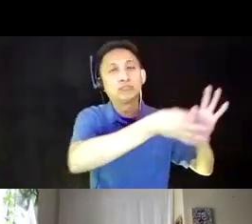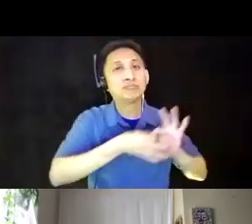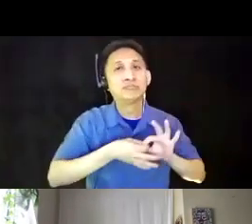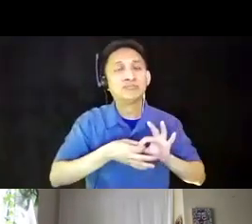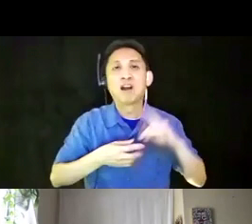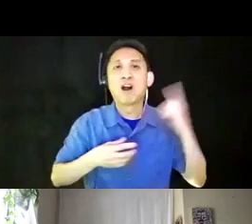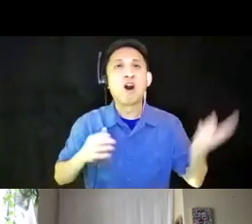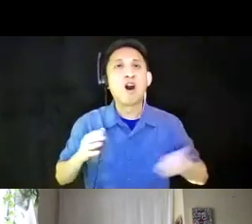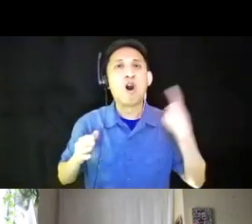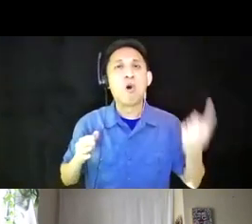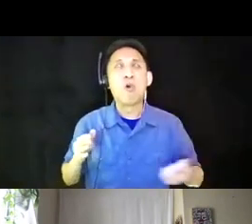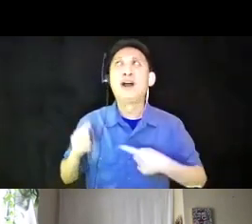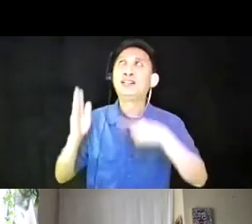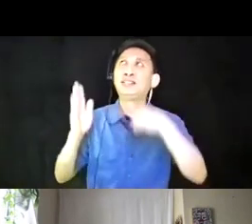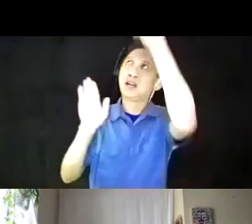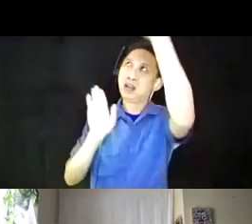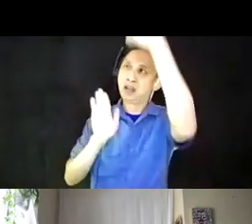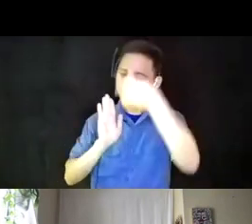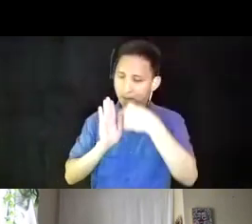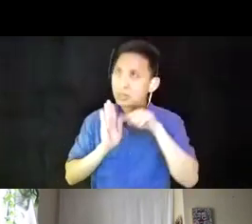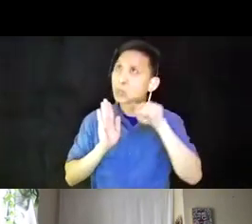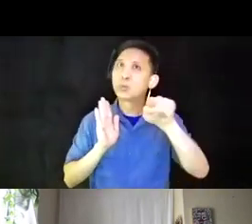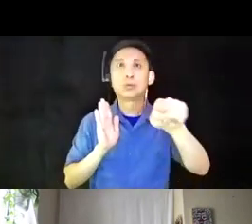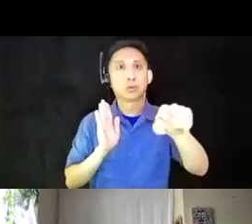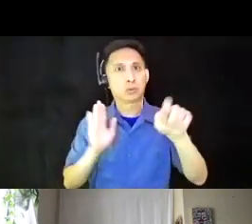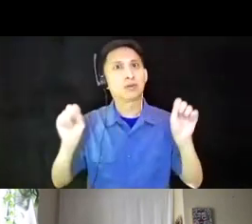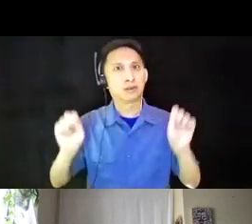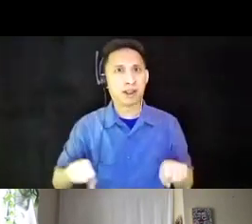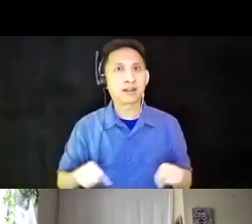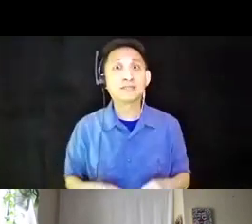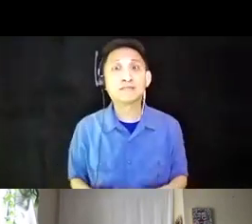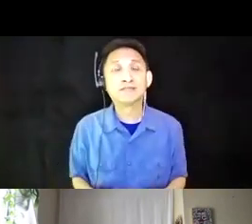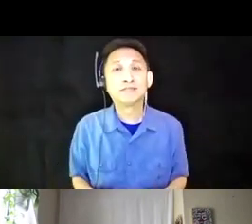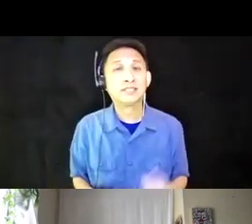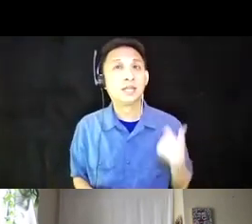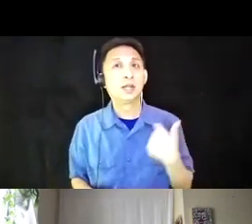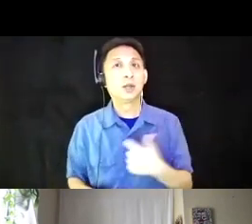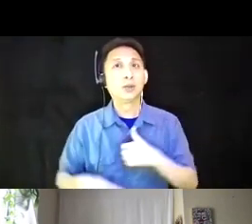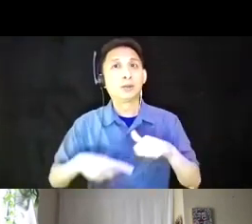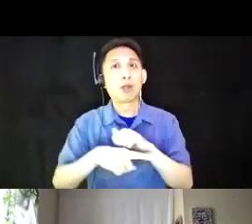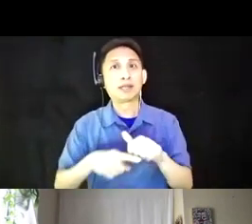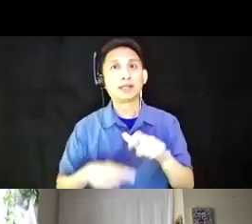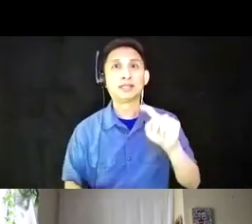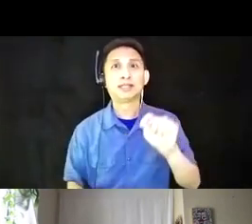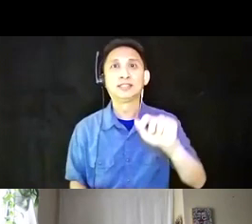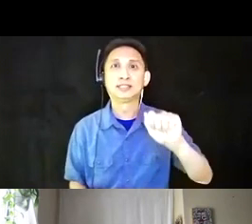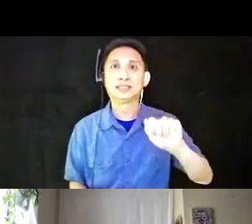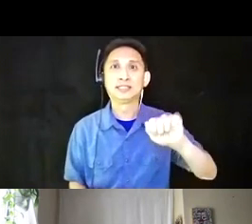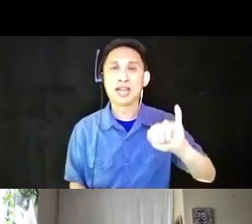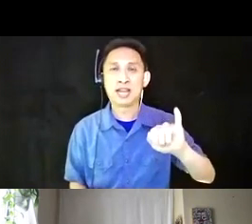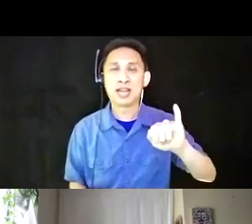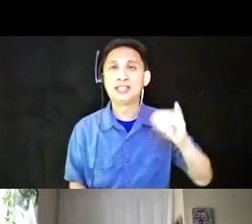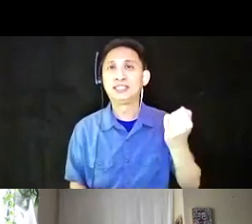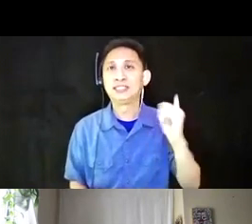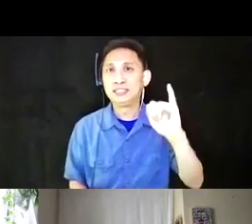external world. So when we practice Tai Chi and Qigong, we always face